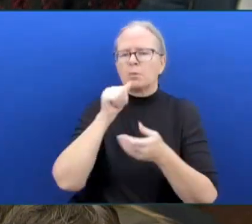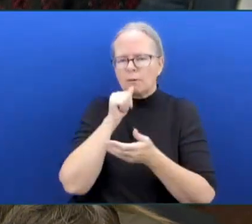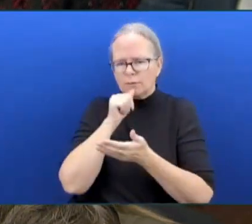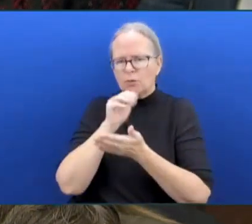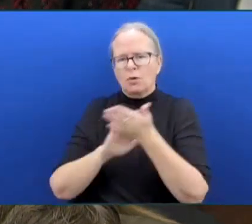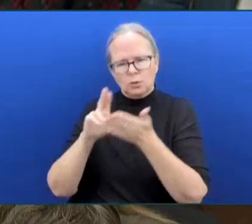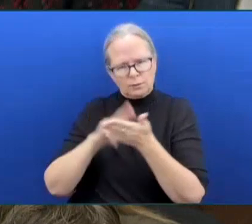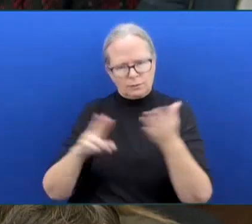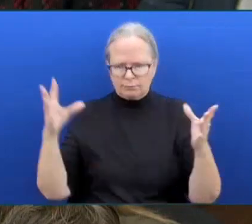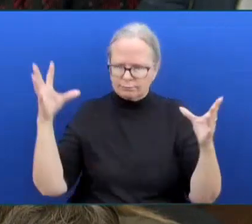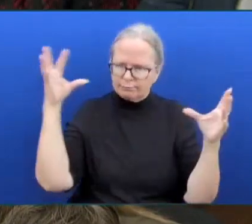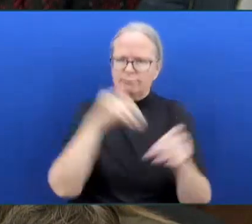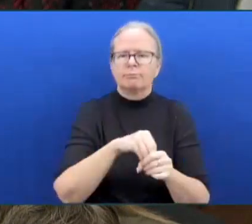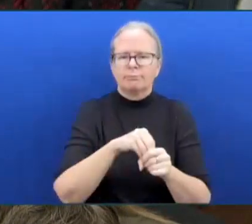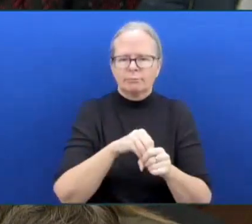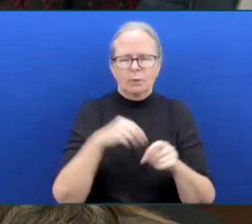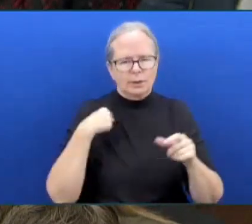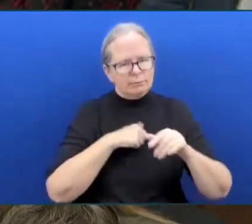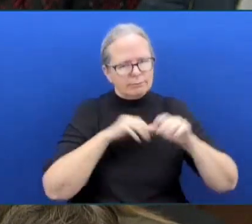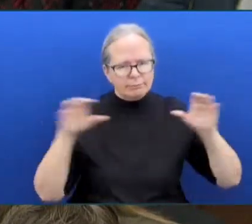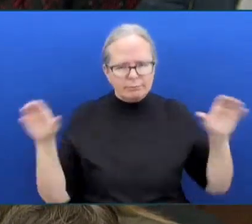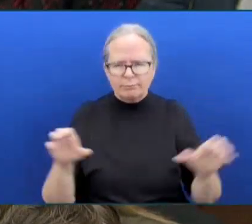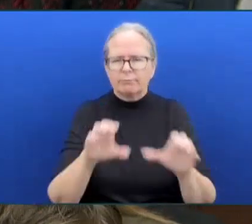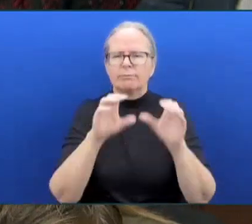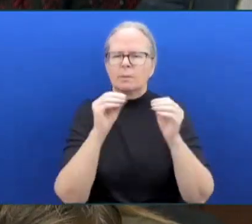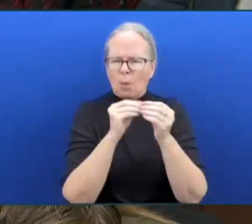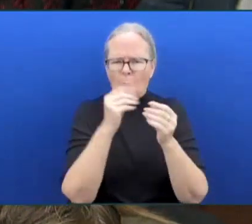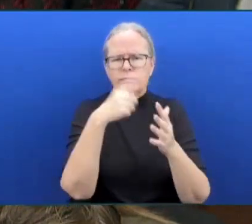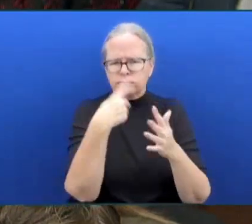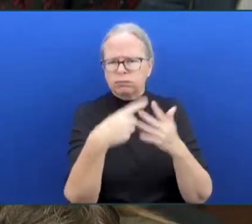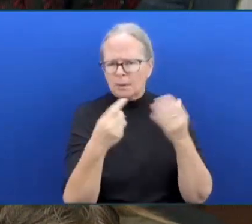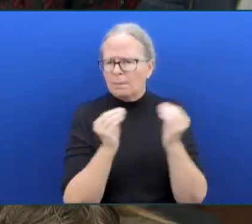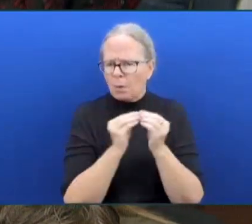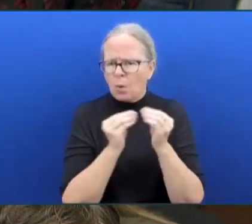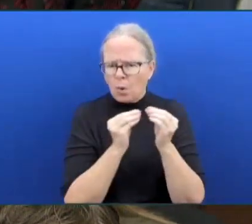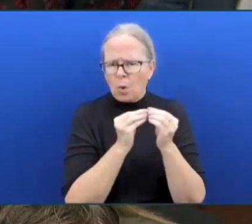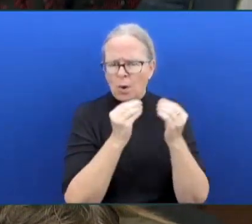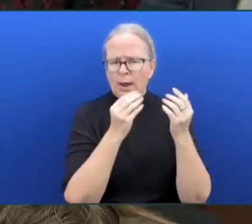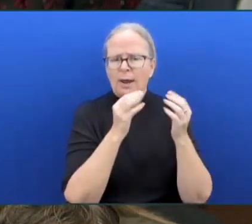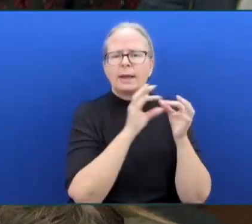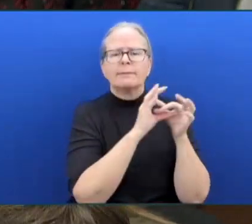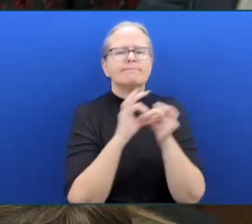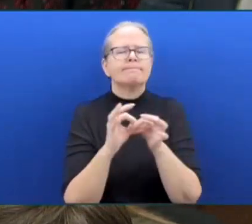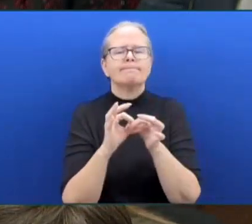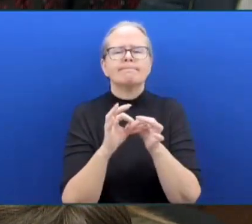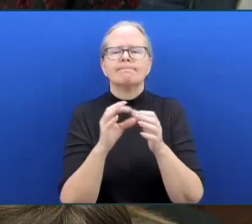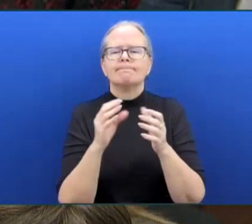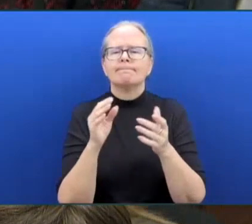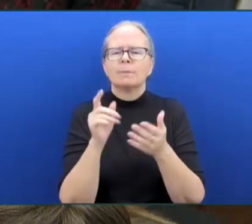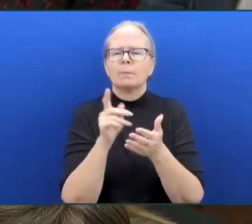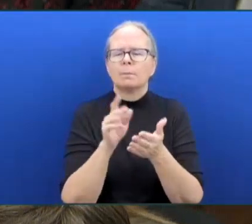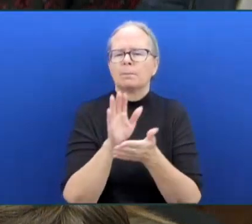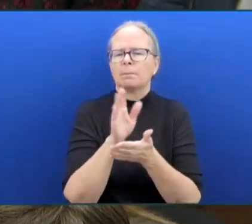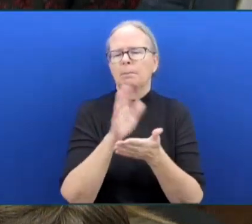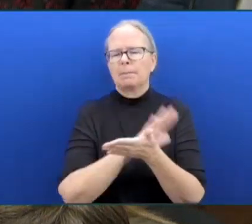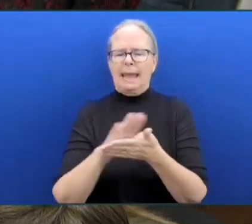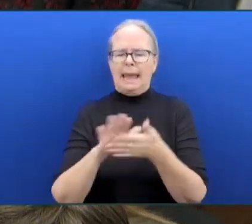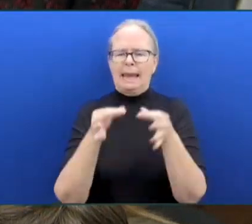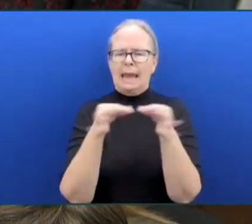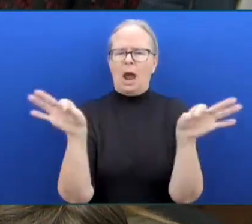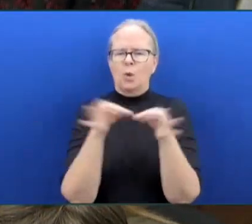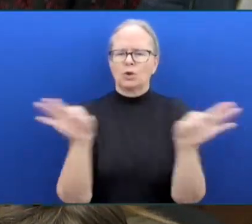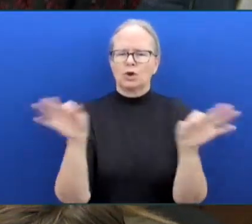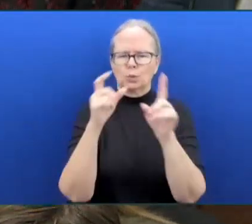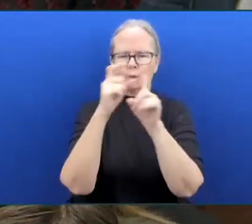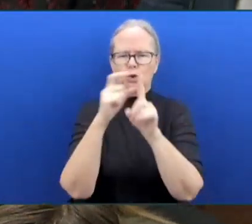that are currently underway. That's around plain language support so that policies are clear, providing training resources for all